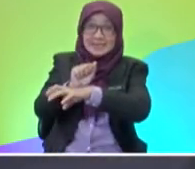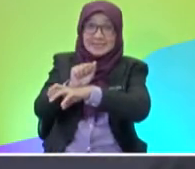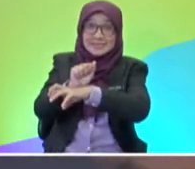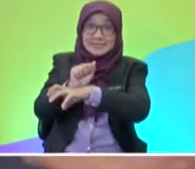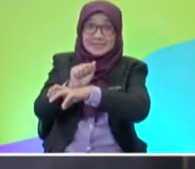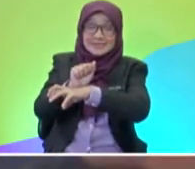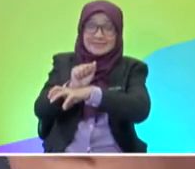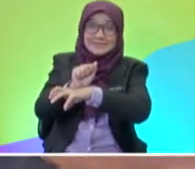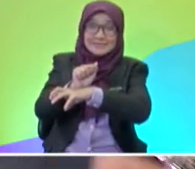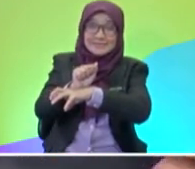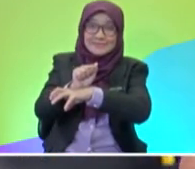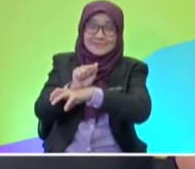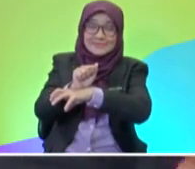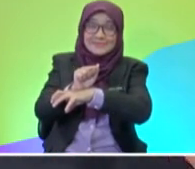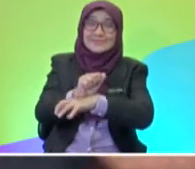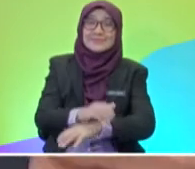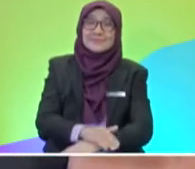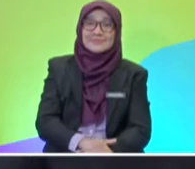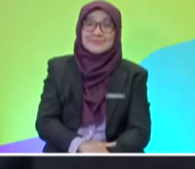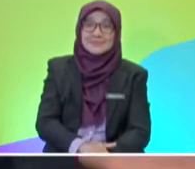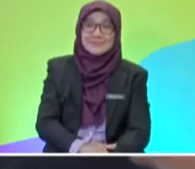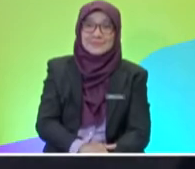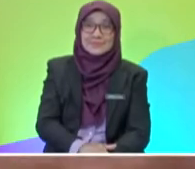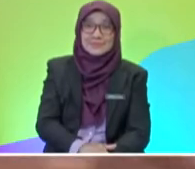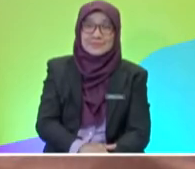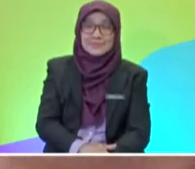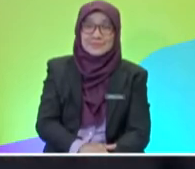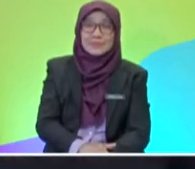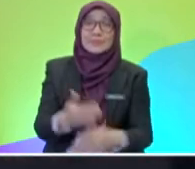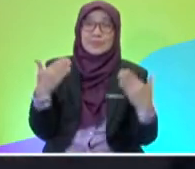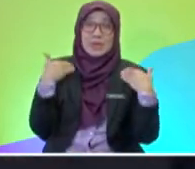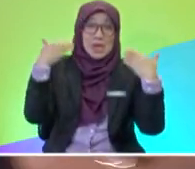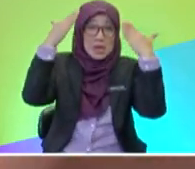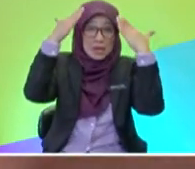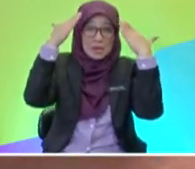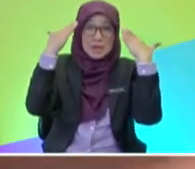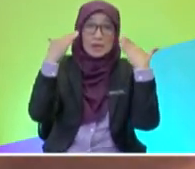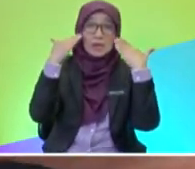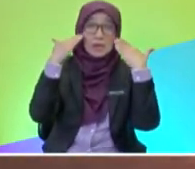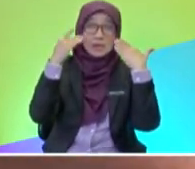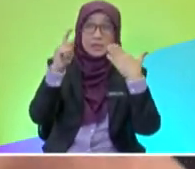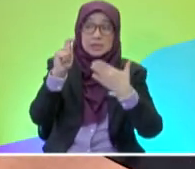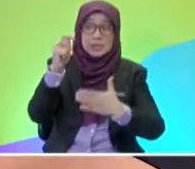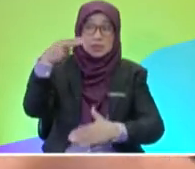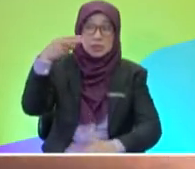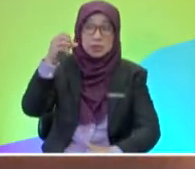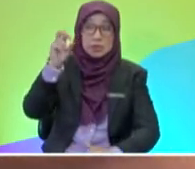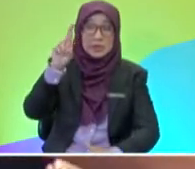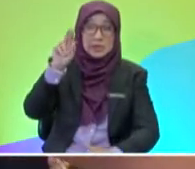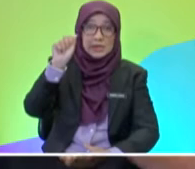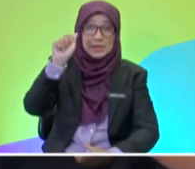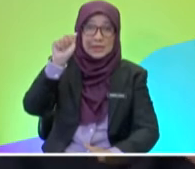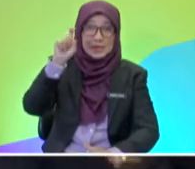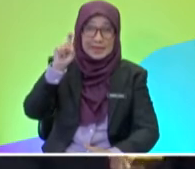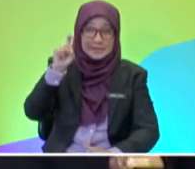The ant, you can see here, it has a head. This is the thorax, the middle